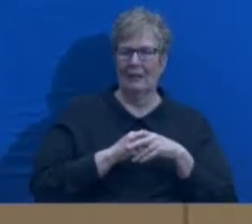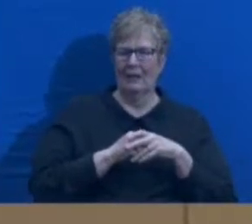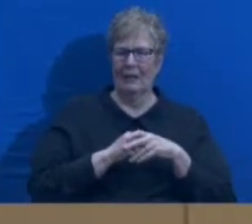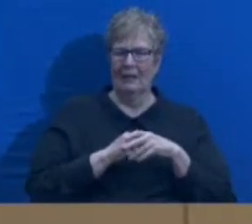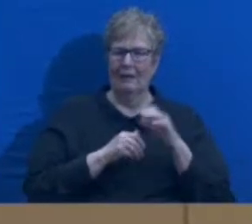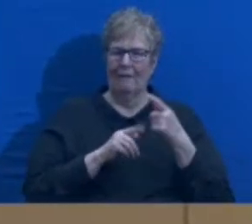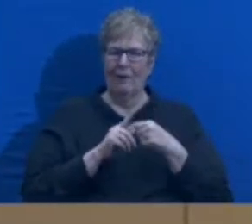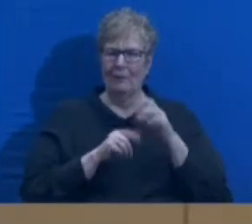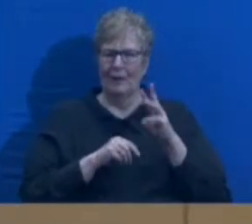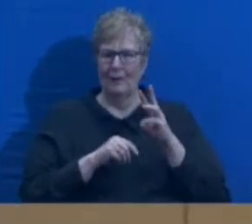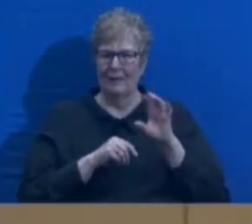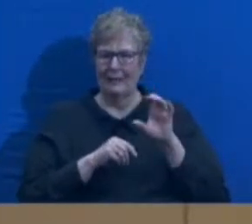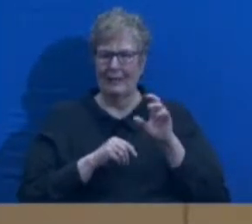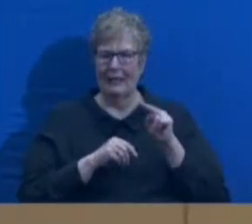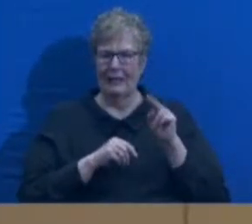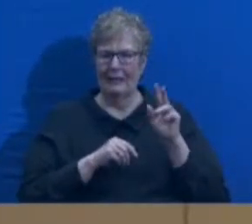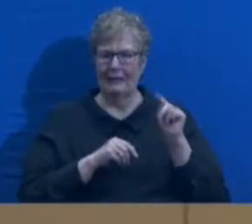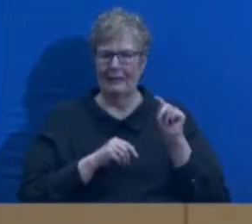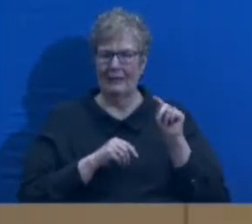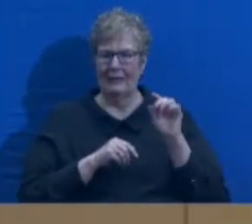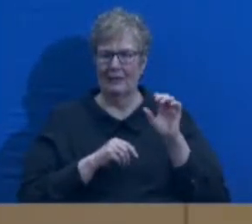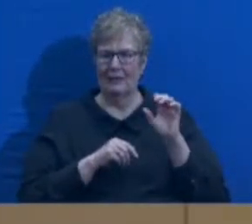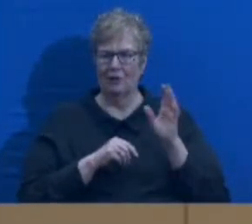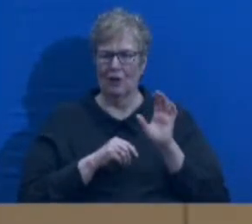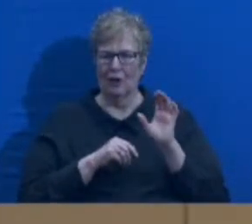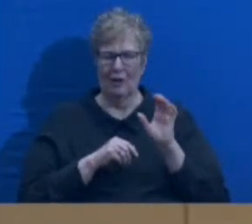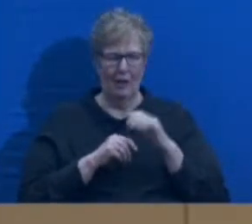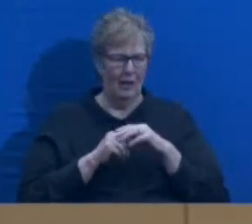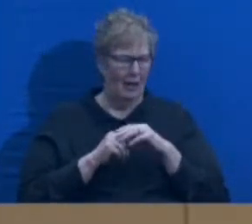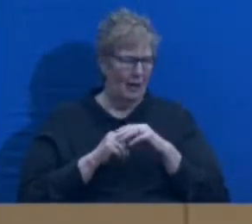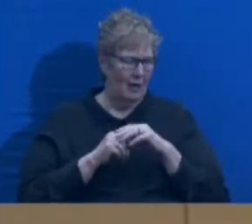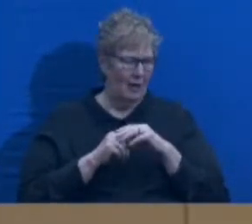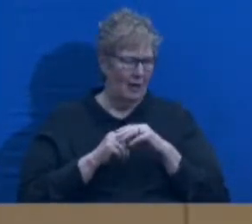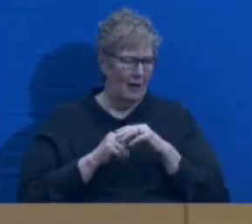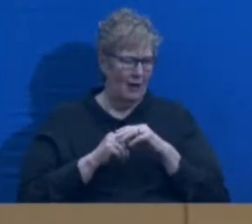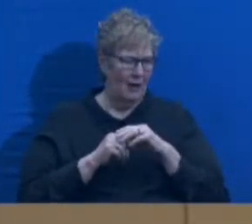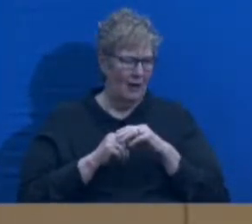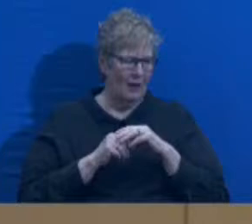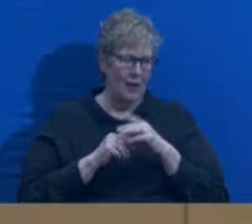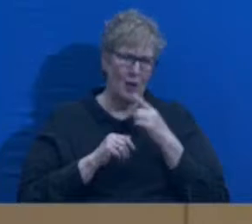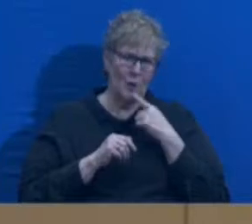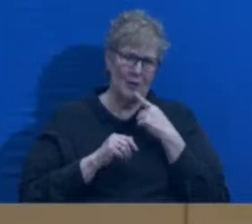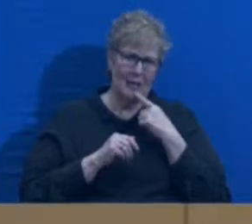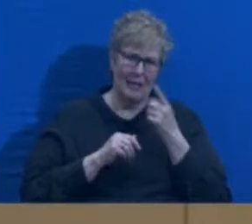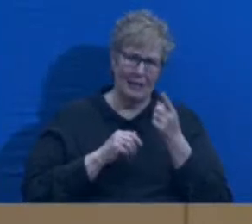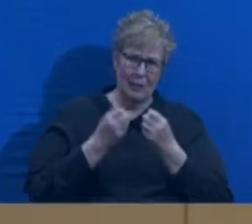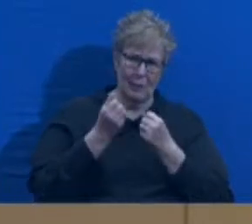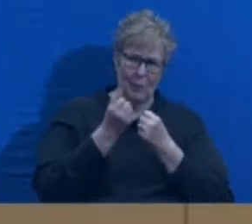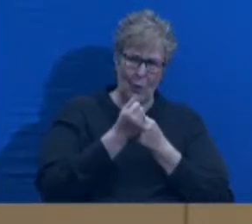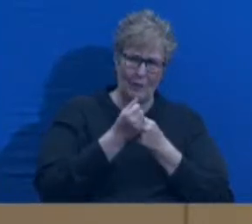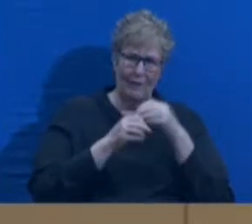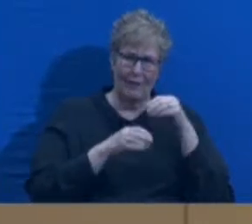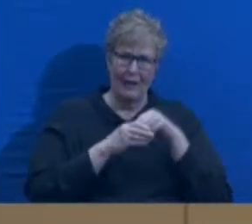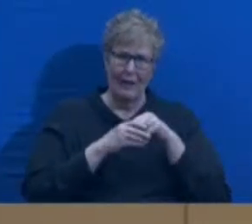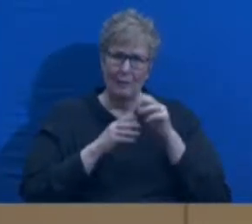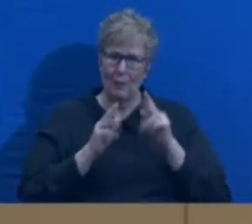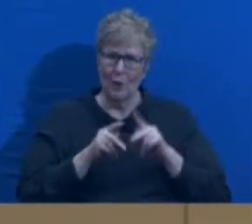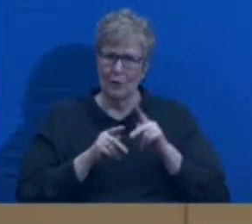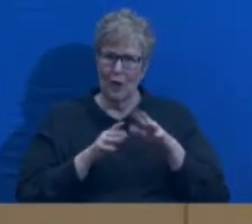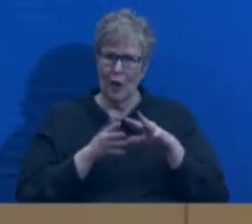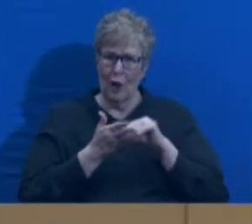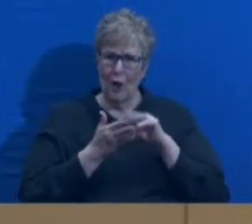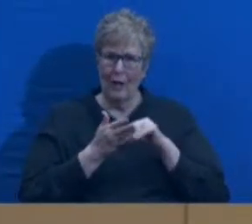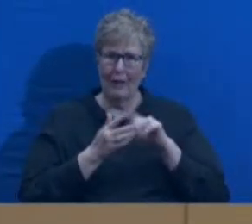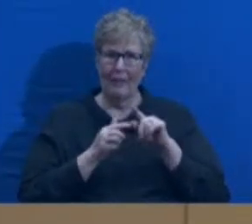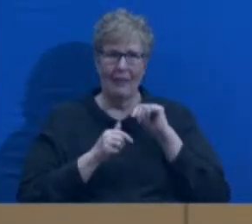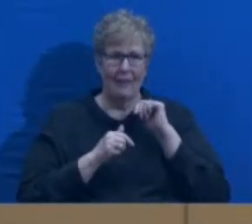CNC Charlotte. In a July 14th email to fellow health directors, you said you supported some level of in-person learning, but the next day you